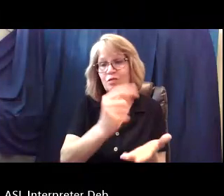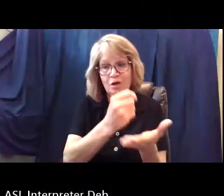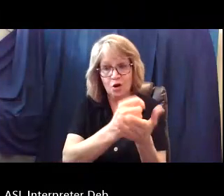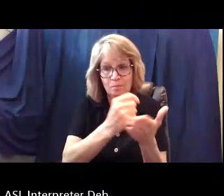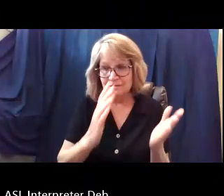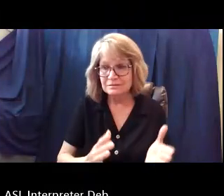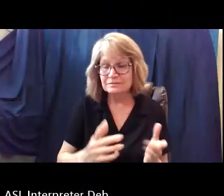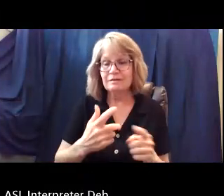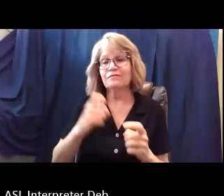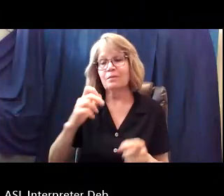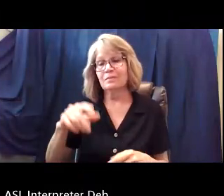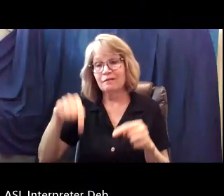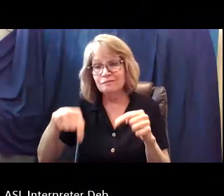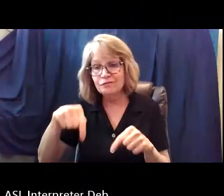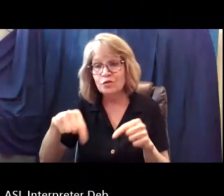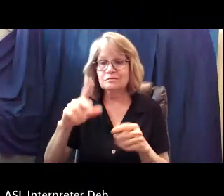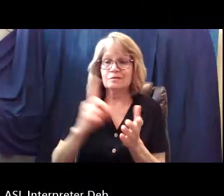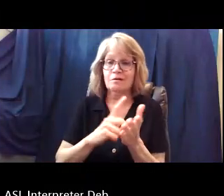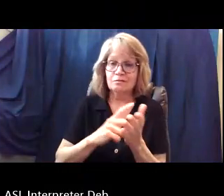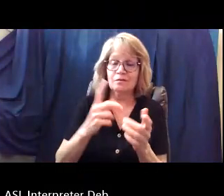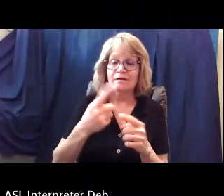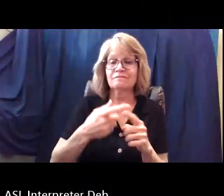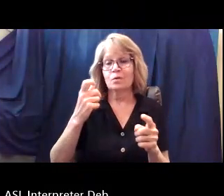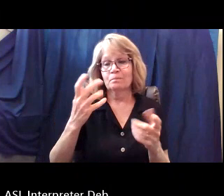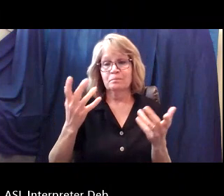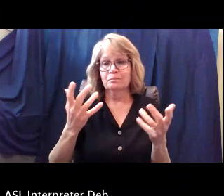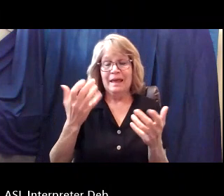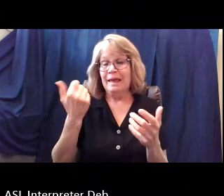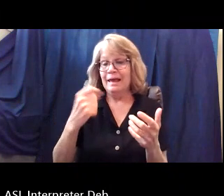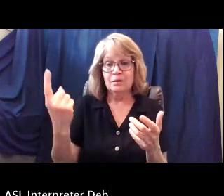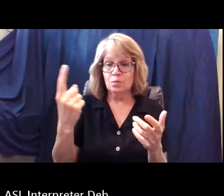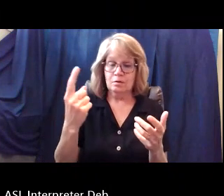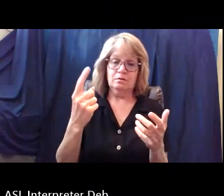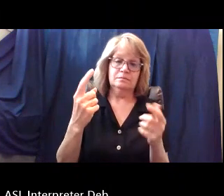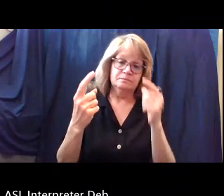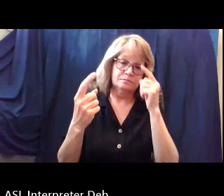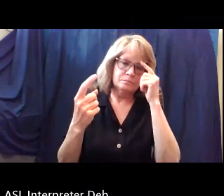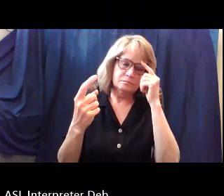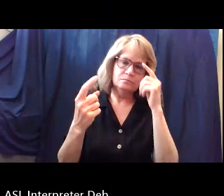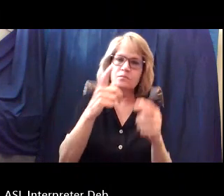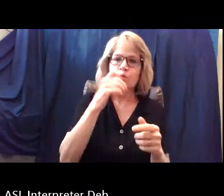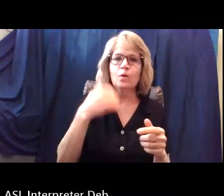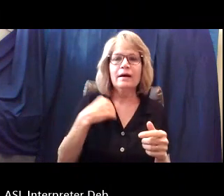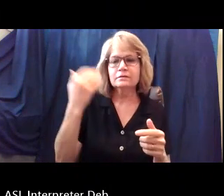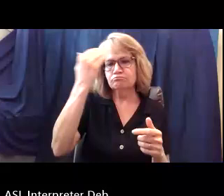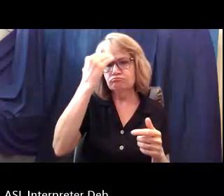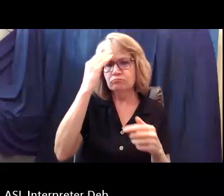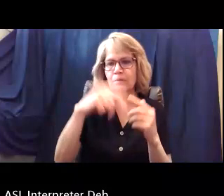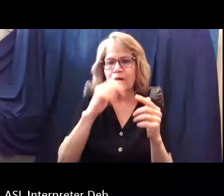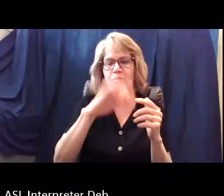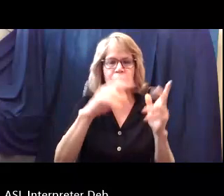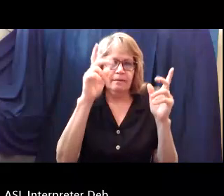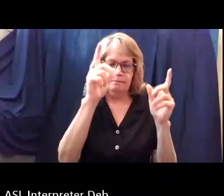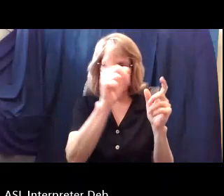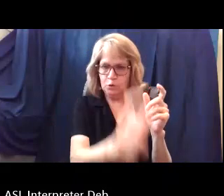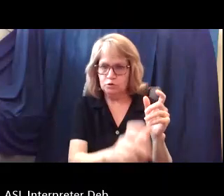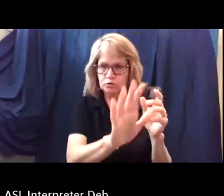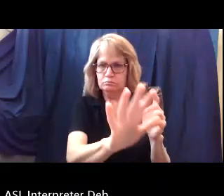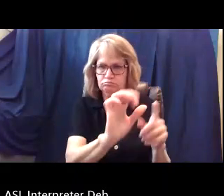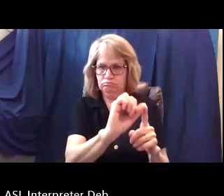their podiatrist. It can be from anyone that would have reasonable knowledge of that person's